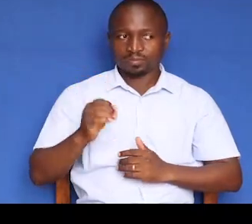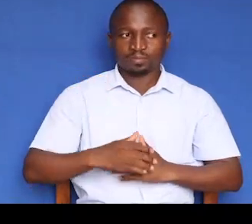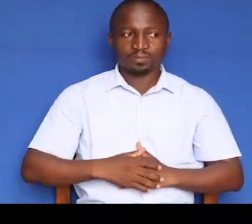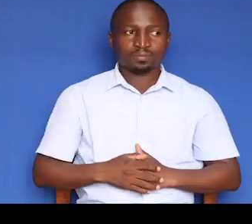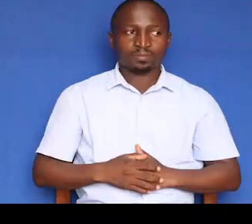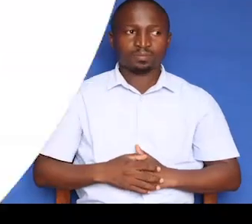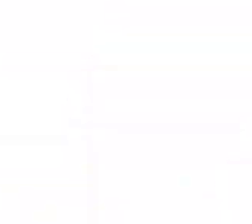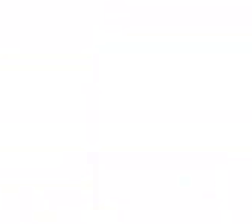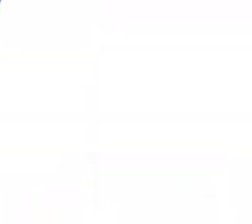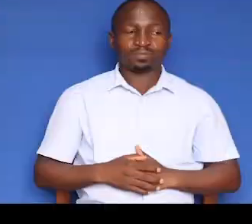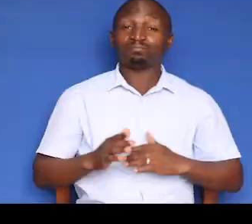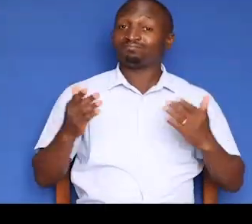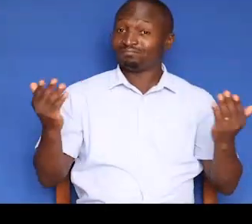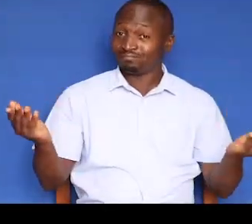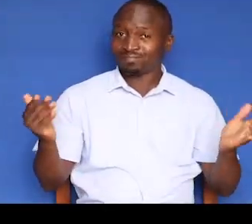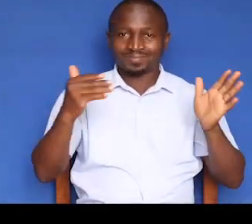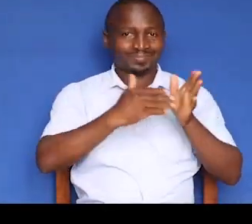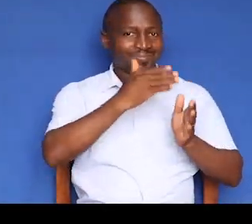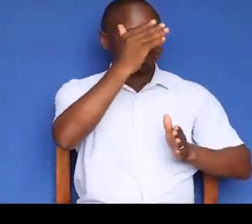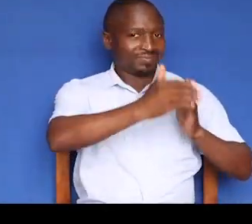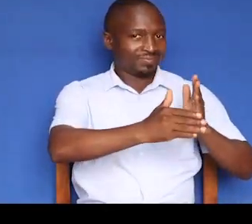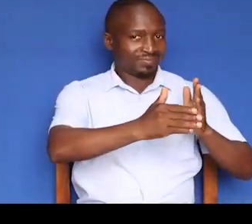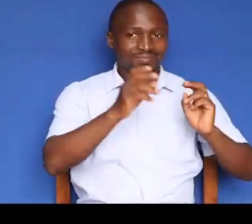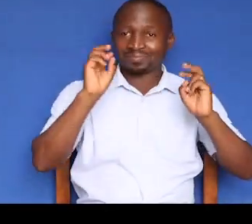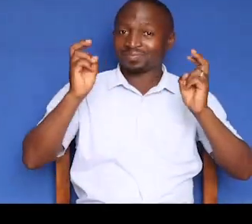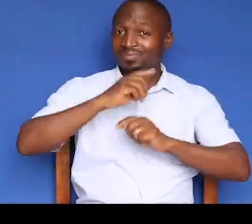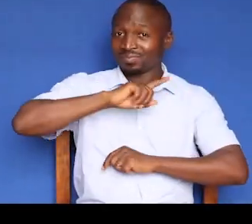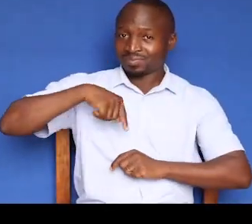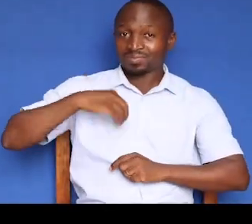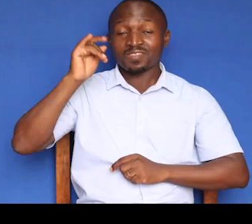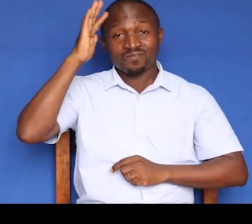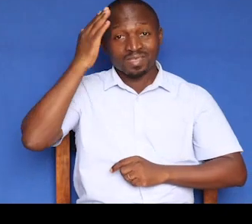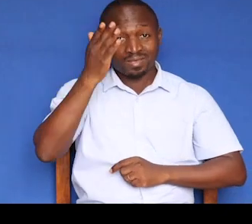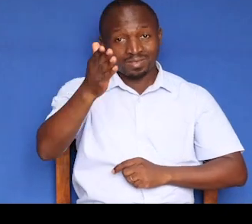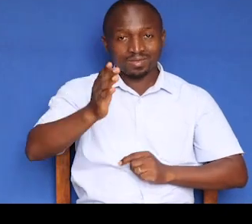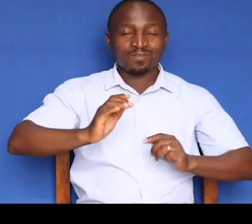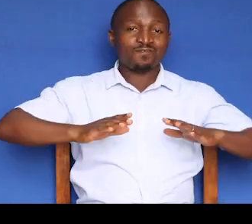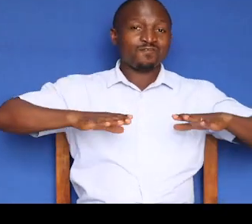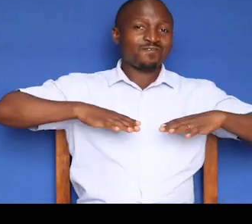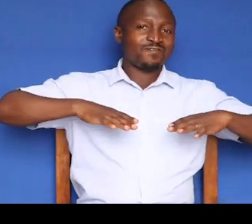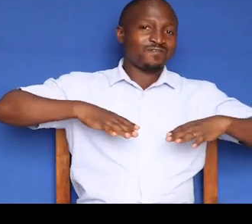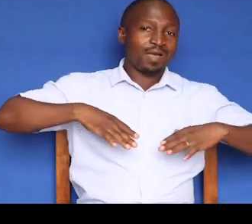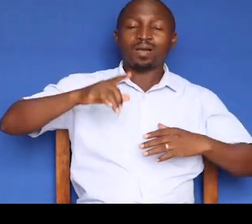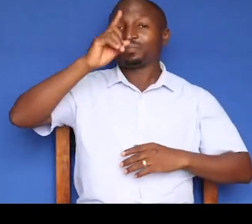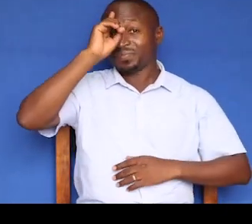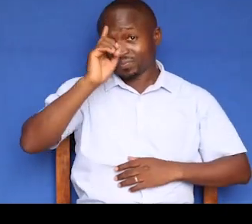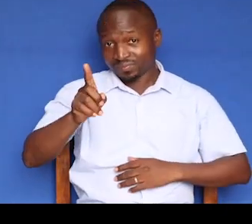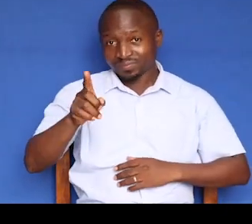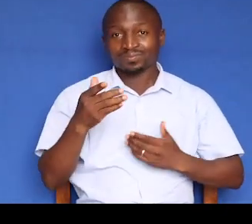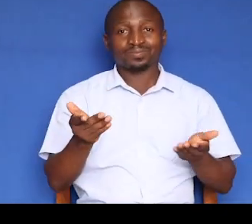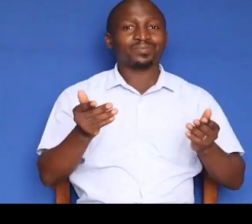140. We have come to an end of our lesson. I think you have fully enjoyed and